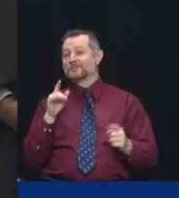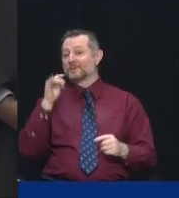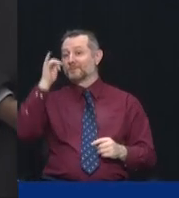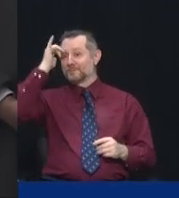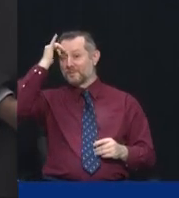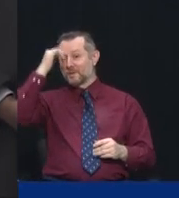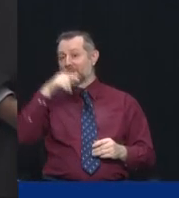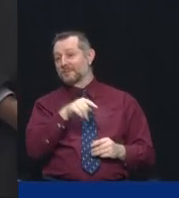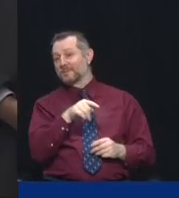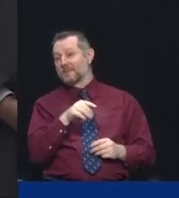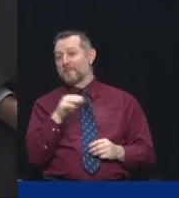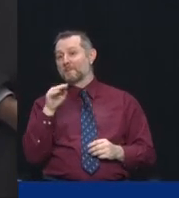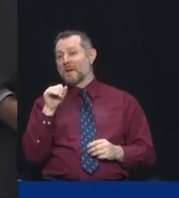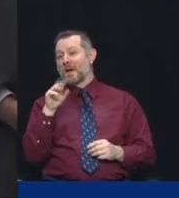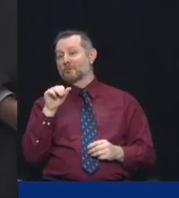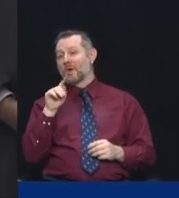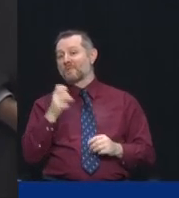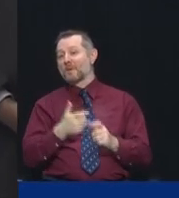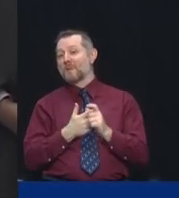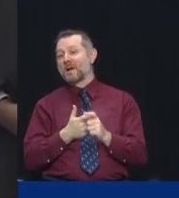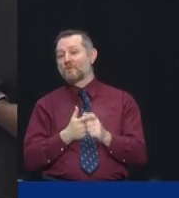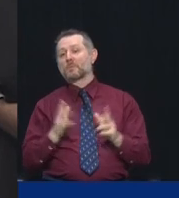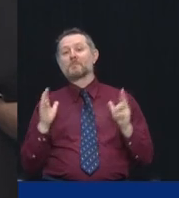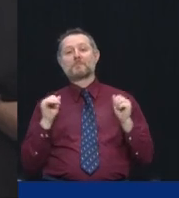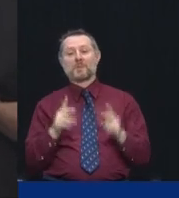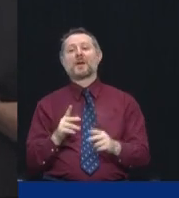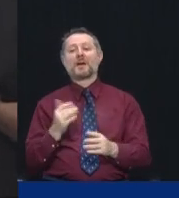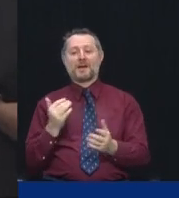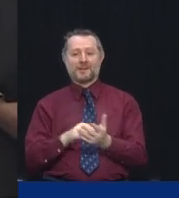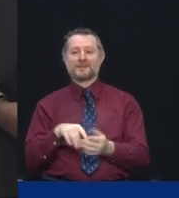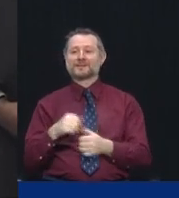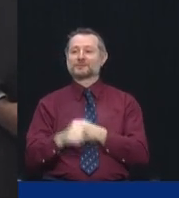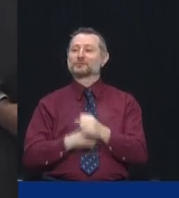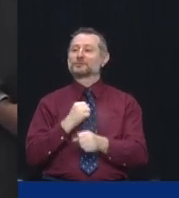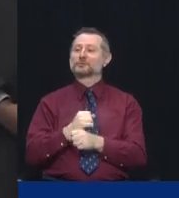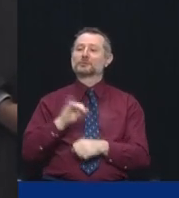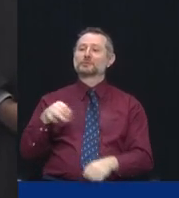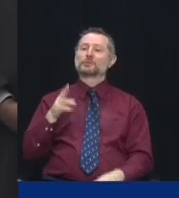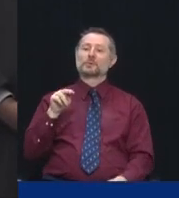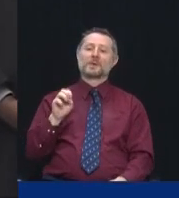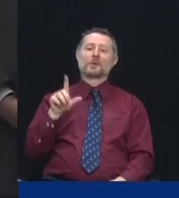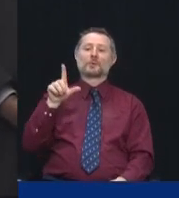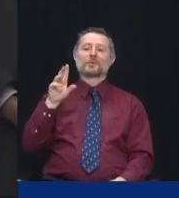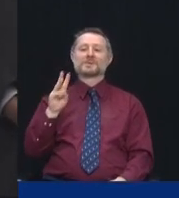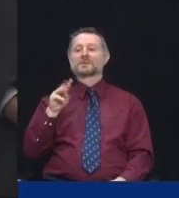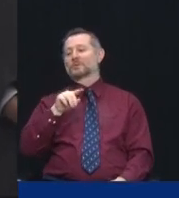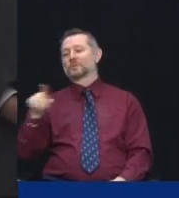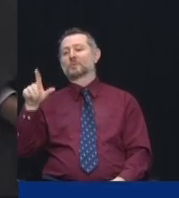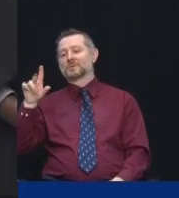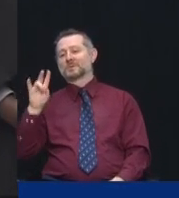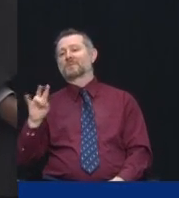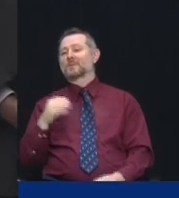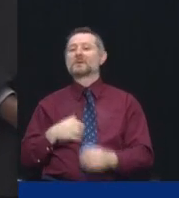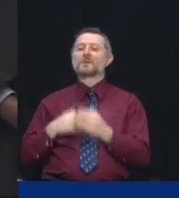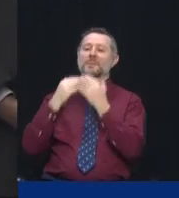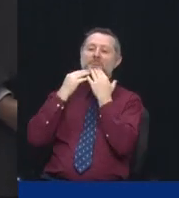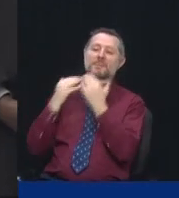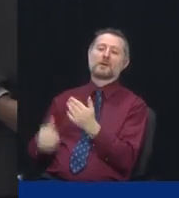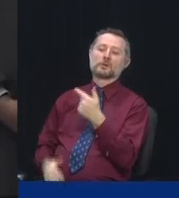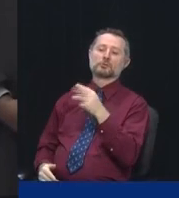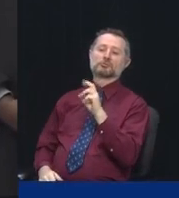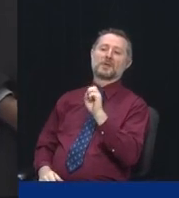return this year, June 26th and 27th. And we want to thank Greg Weber very much for organizing that. But